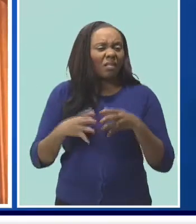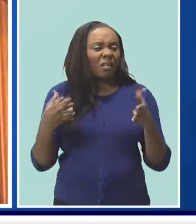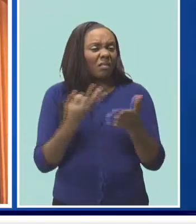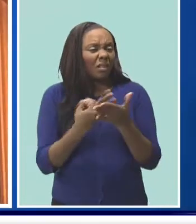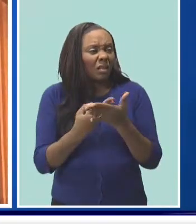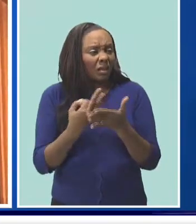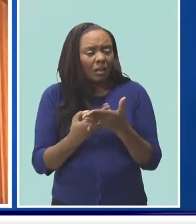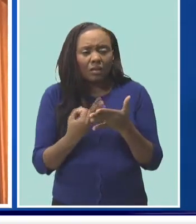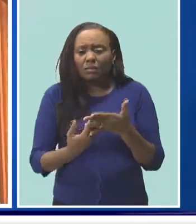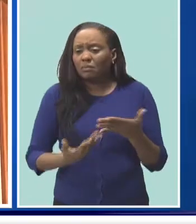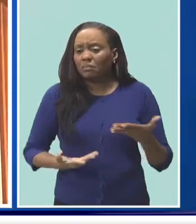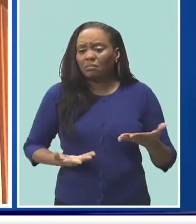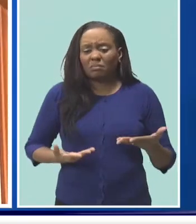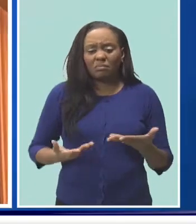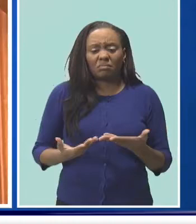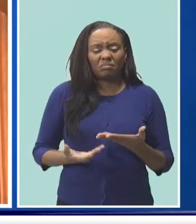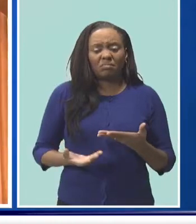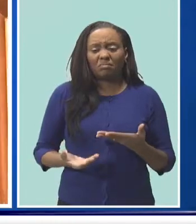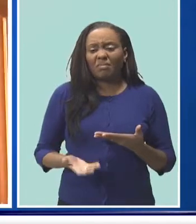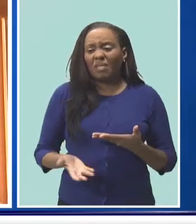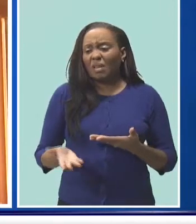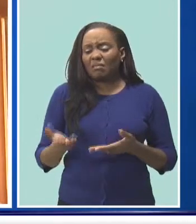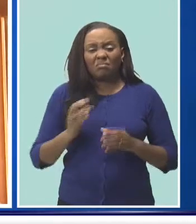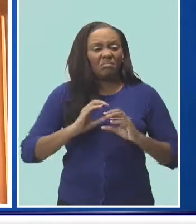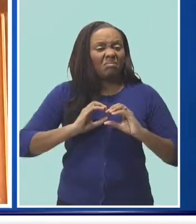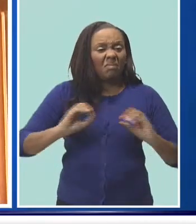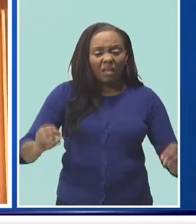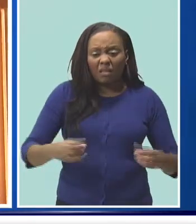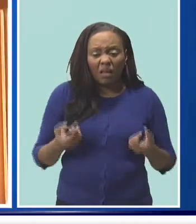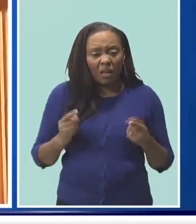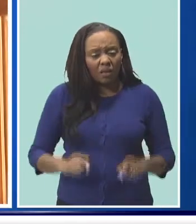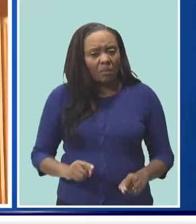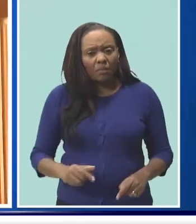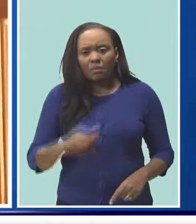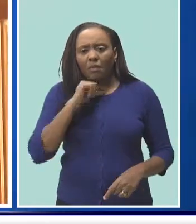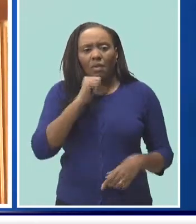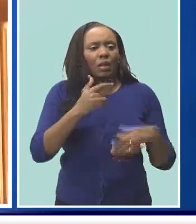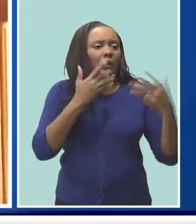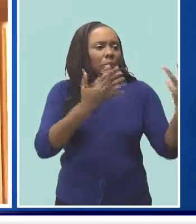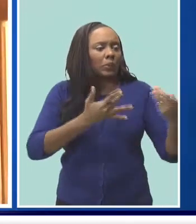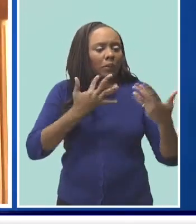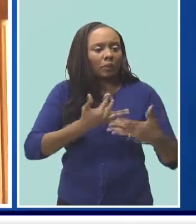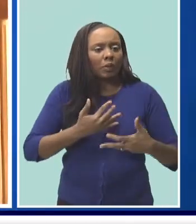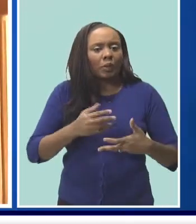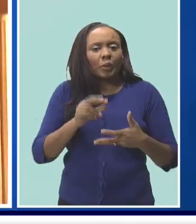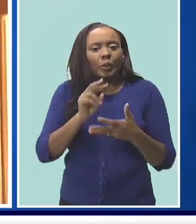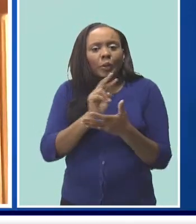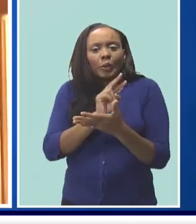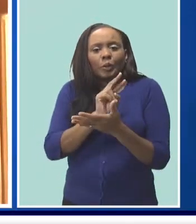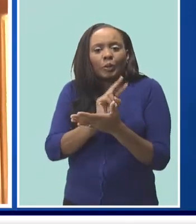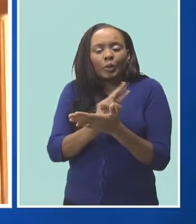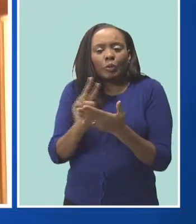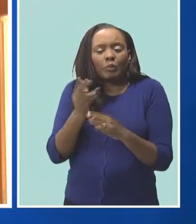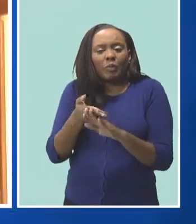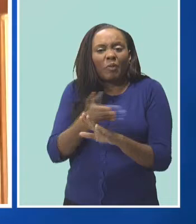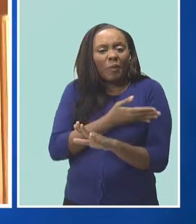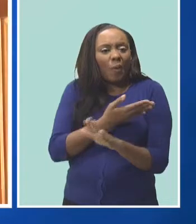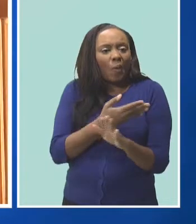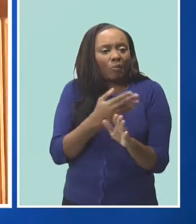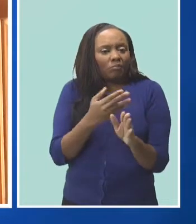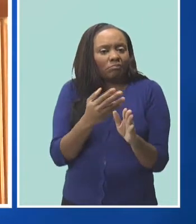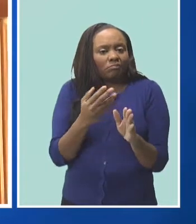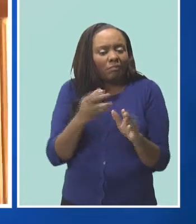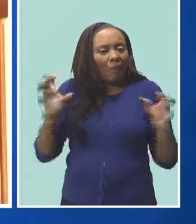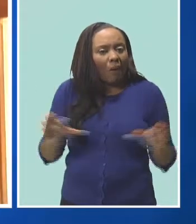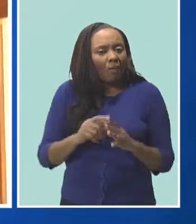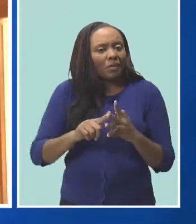would incur, because you don't wait till 2 weeks before a show to do a show. You have to prepare